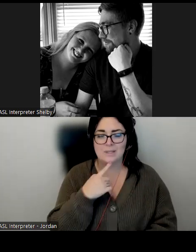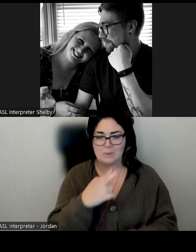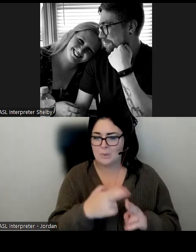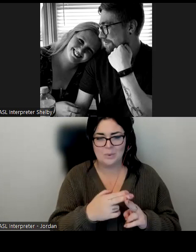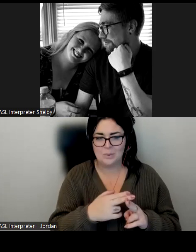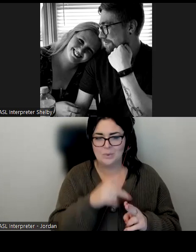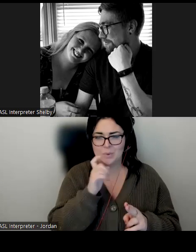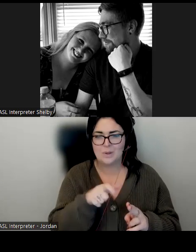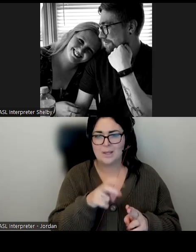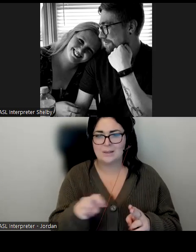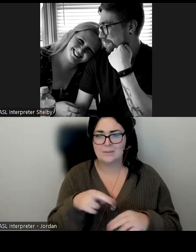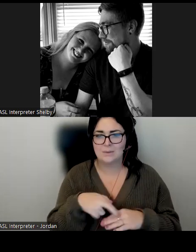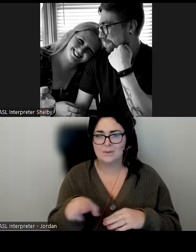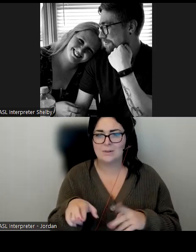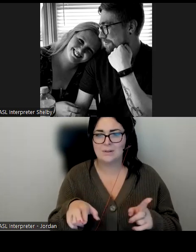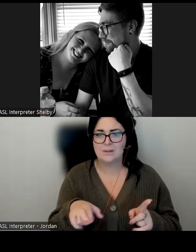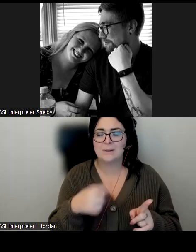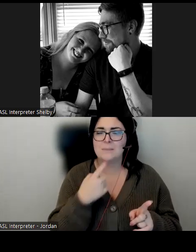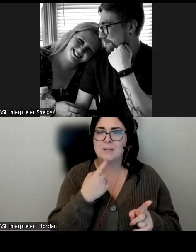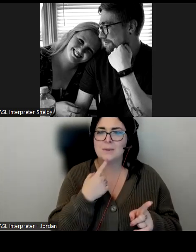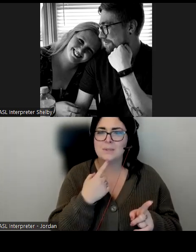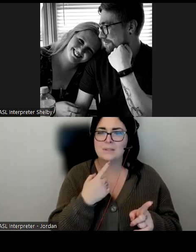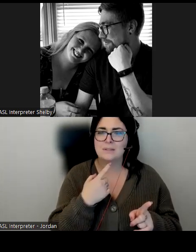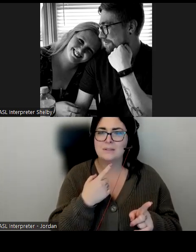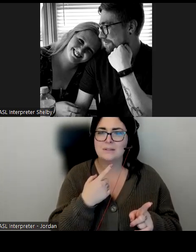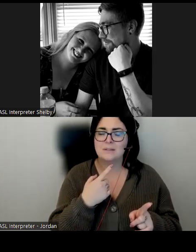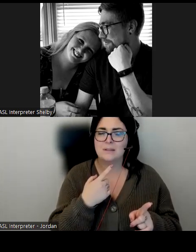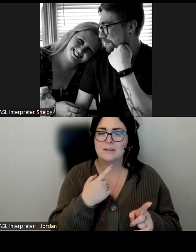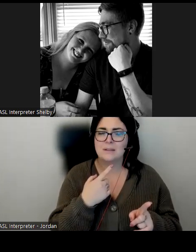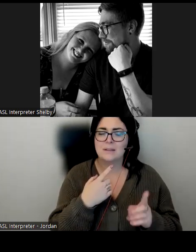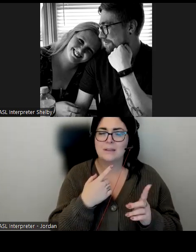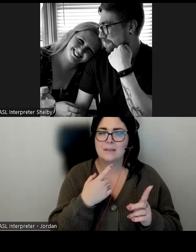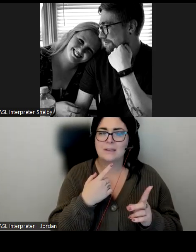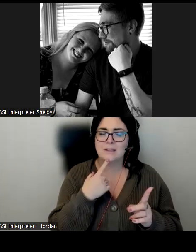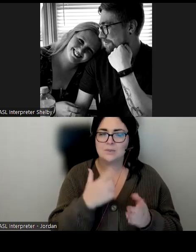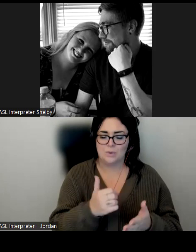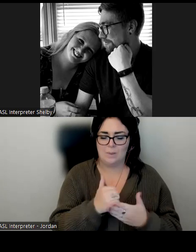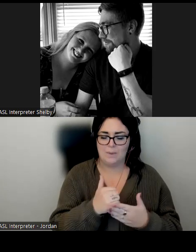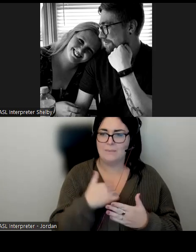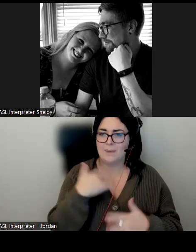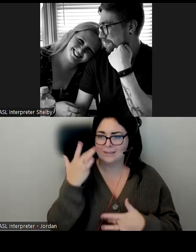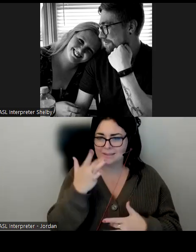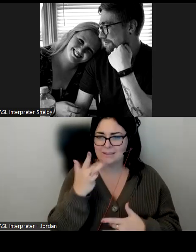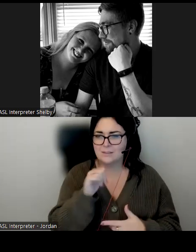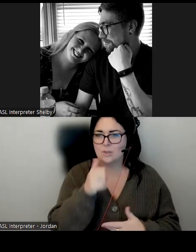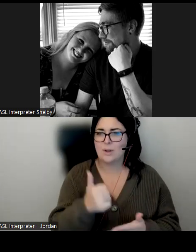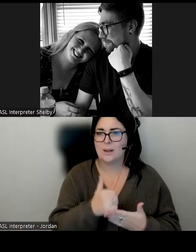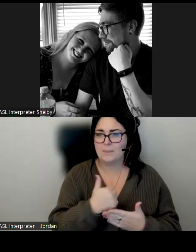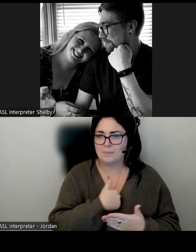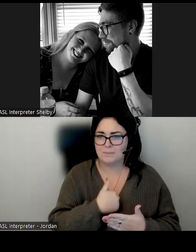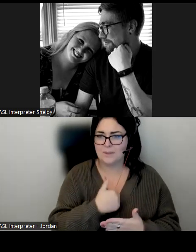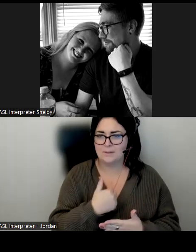But to me, he was treating my disease. He's not treating me. If you were diagnosed, it's not too soon.